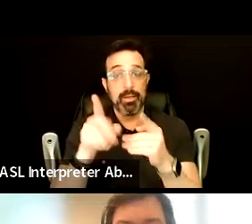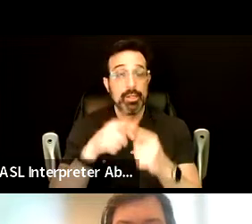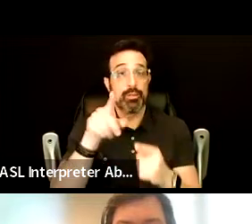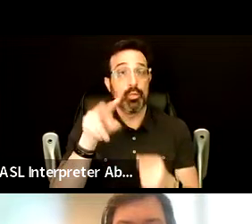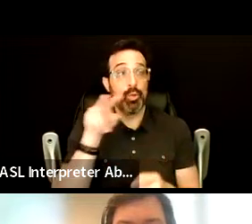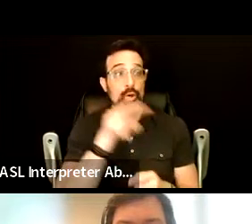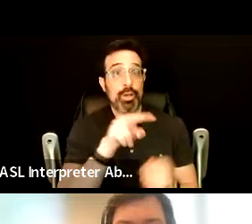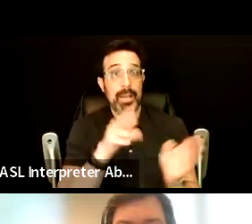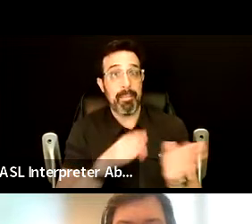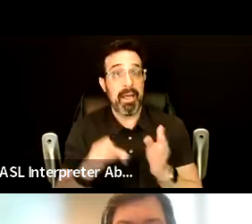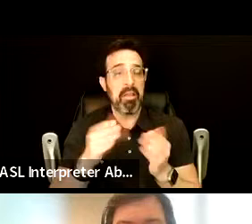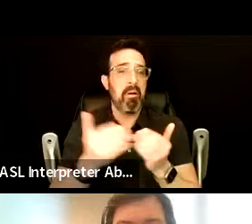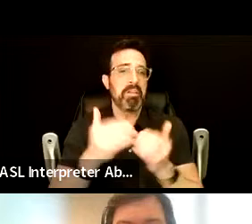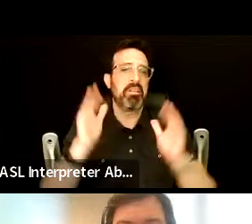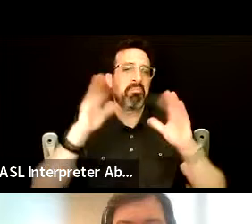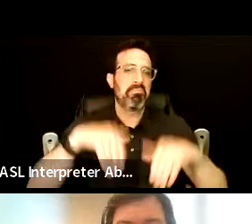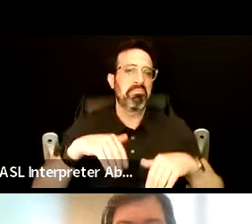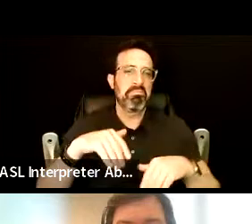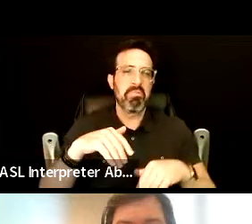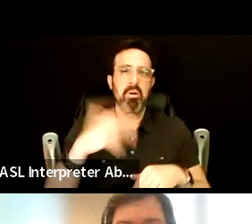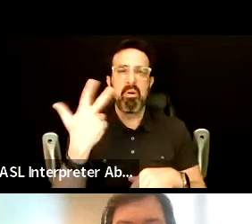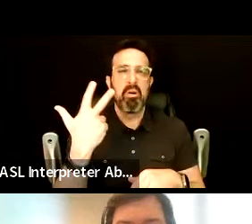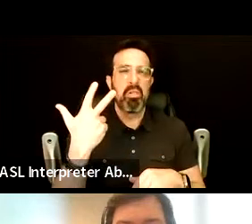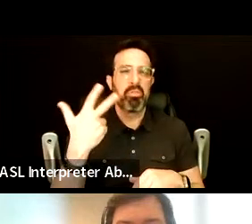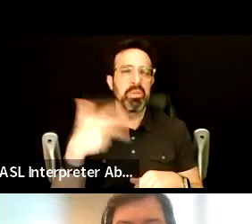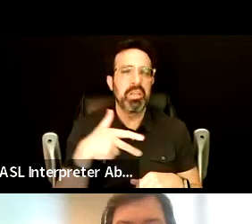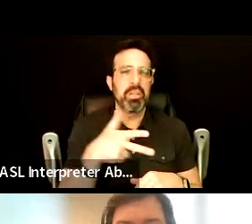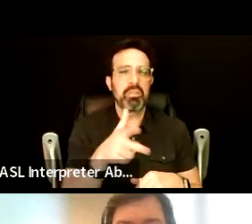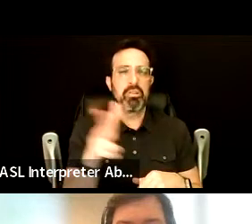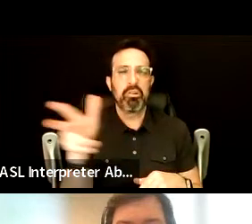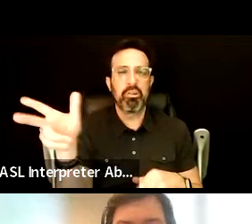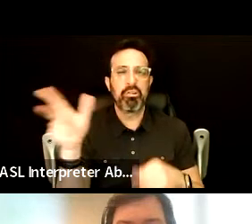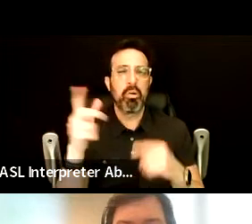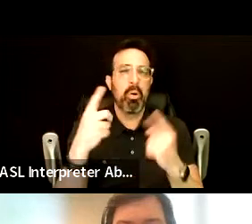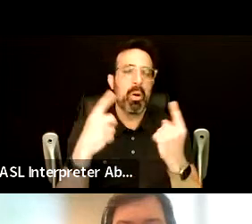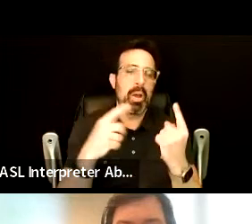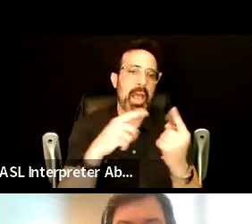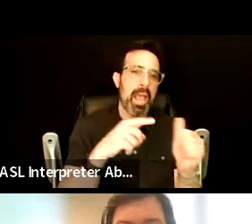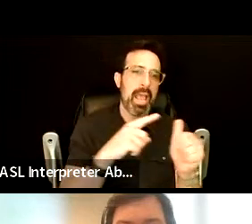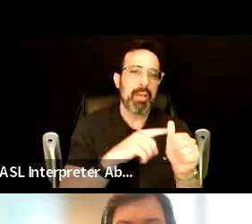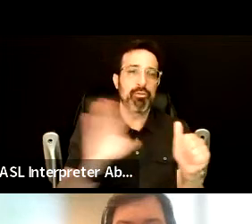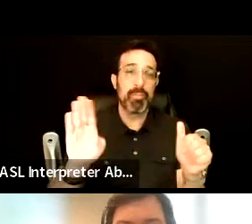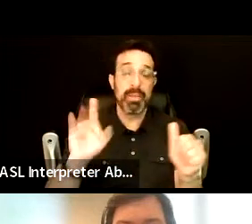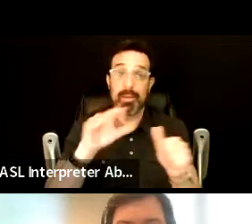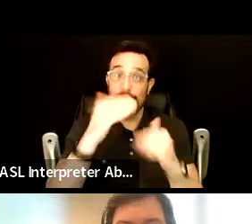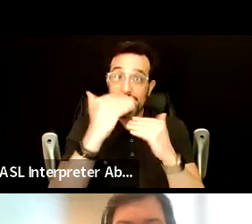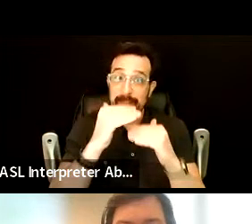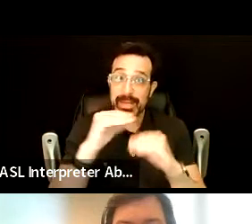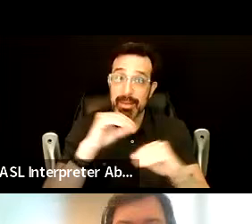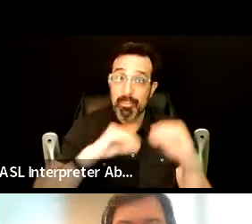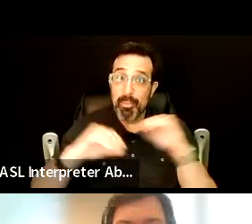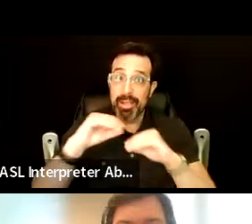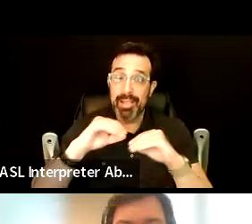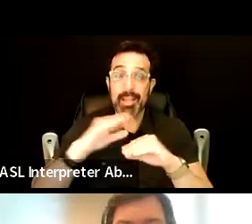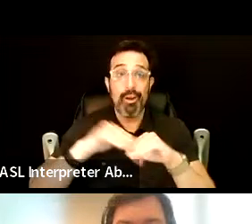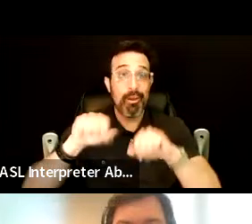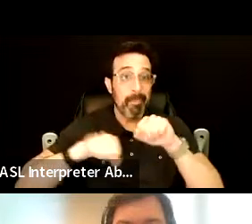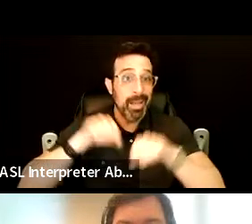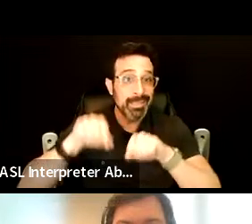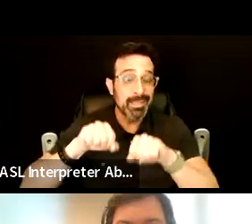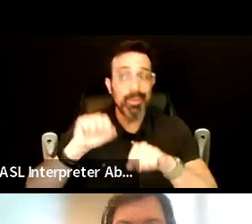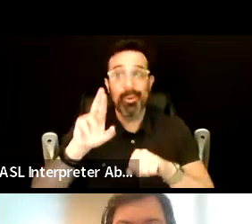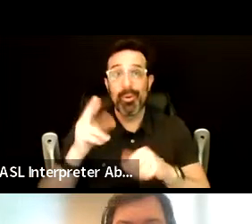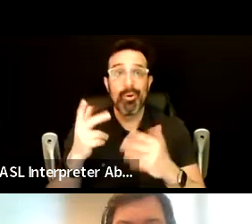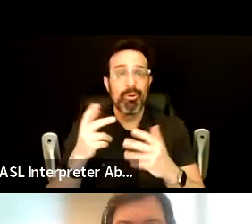at a plan, it might be easy to say, oh, it's only 3 turns to get from point A to point B. But if you have limited mobility, if you're on a bicycle, if you're having trouble